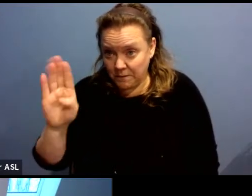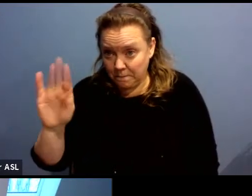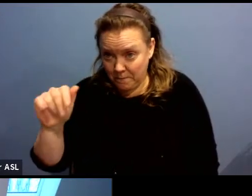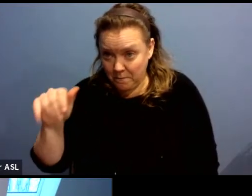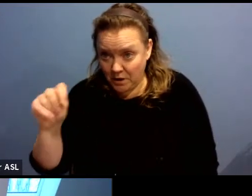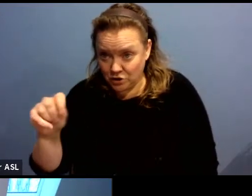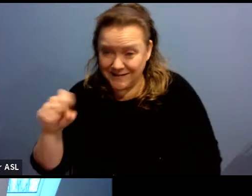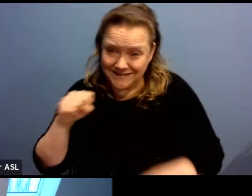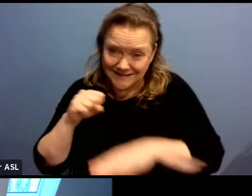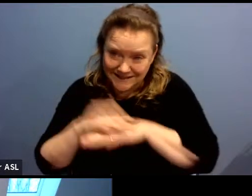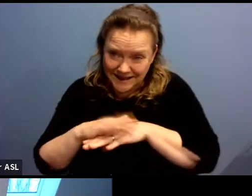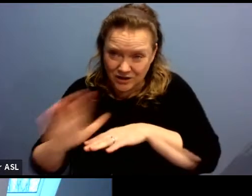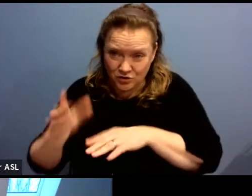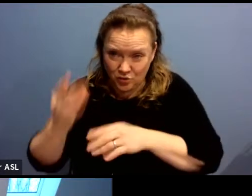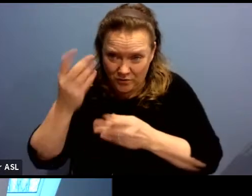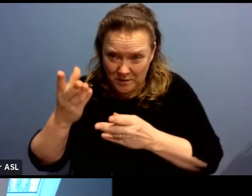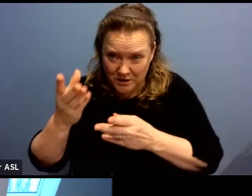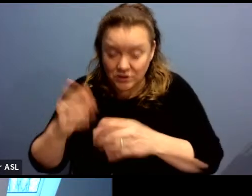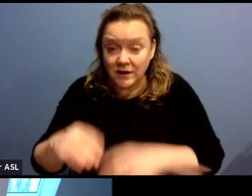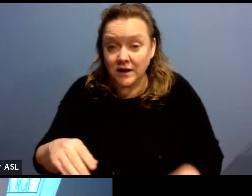WMATA.com/budget. Again,